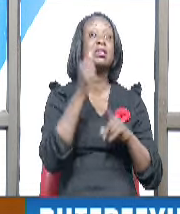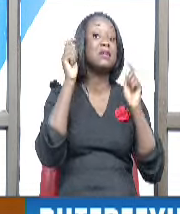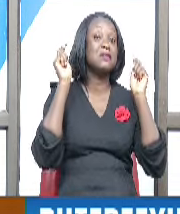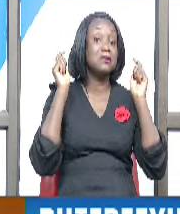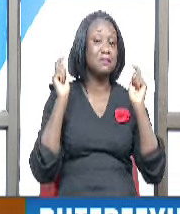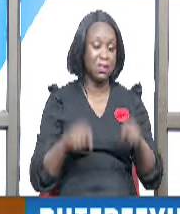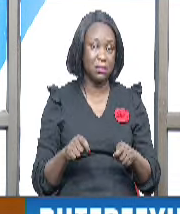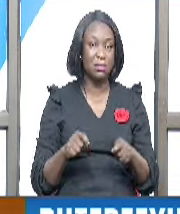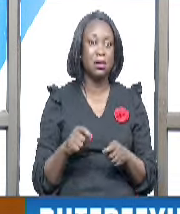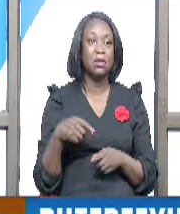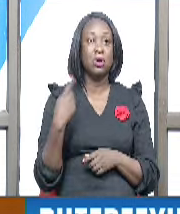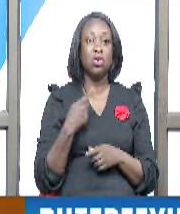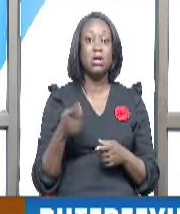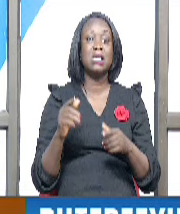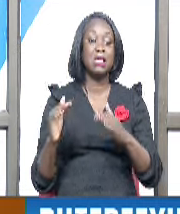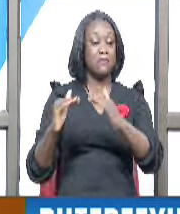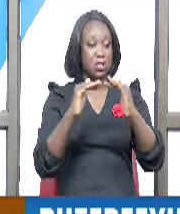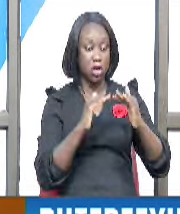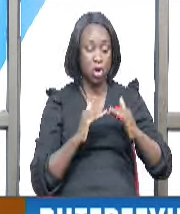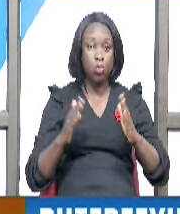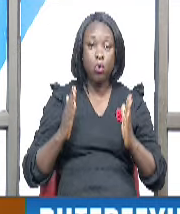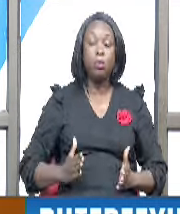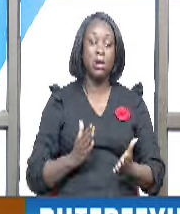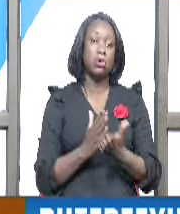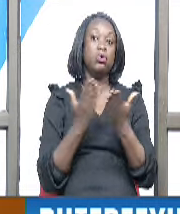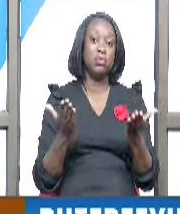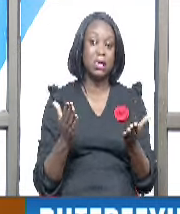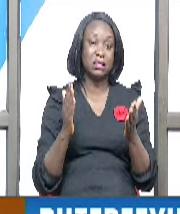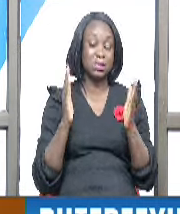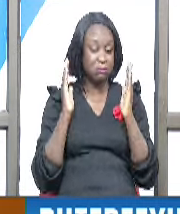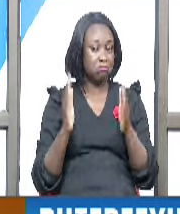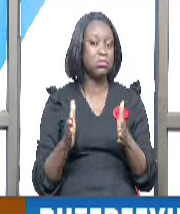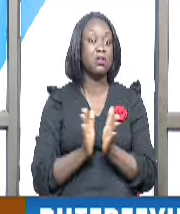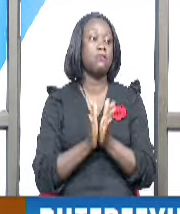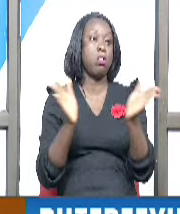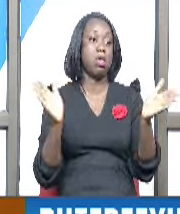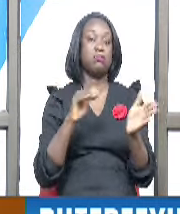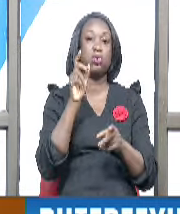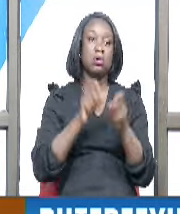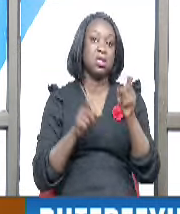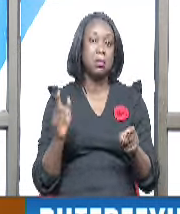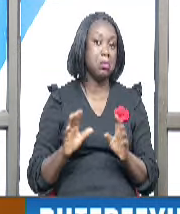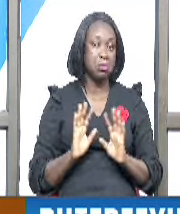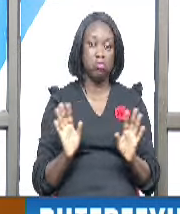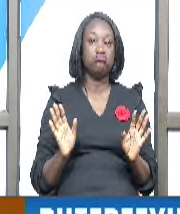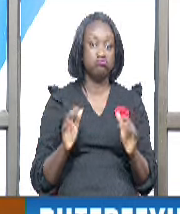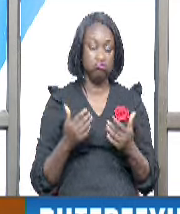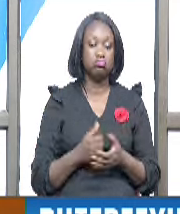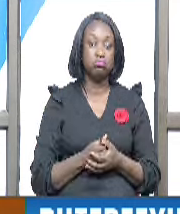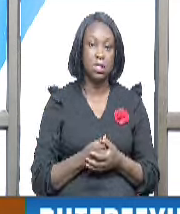when it gives the same rights and focus on human rights to all its people. That's what leads to a healthy